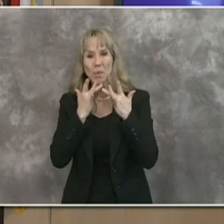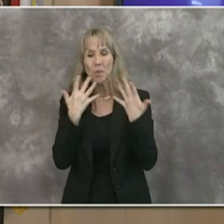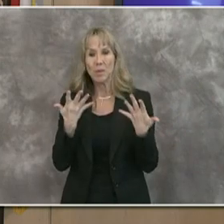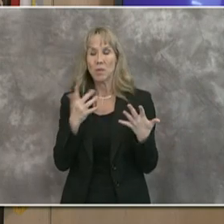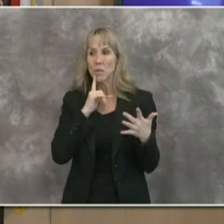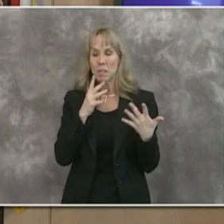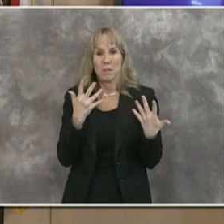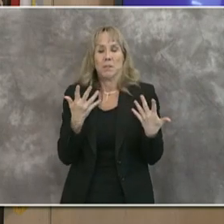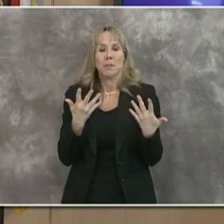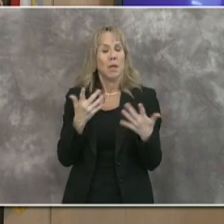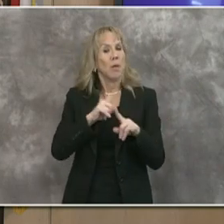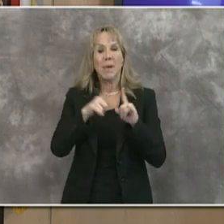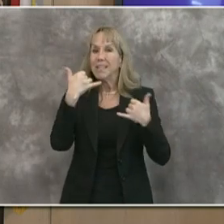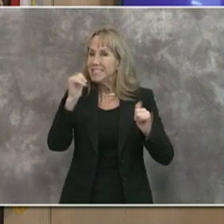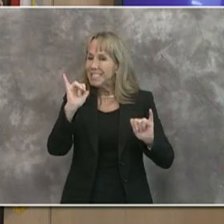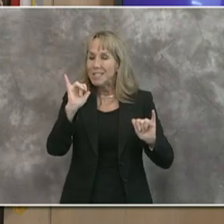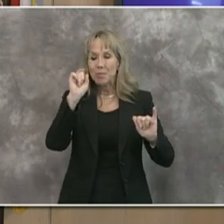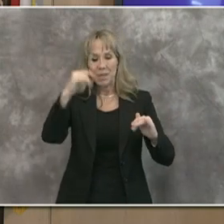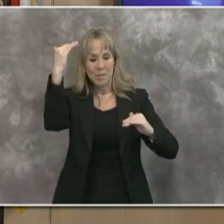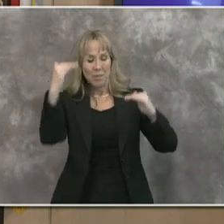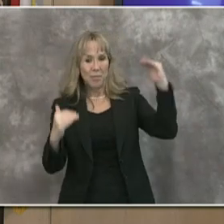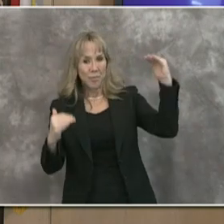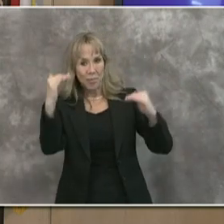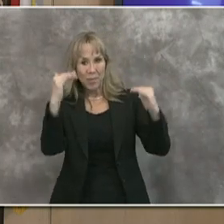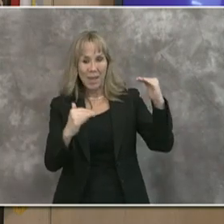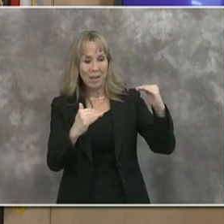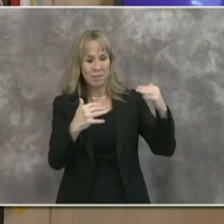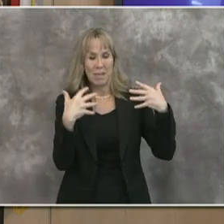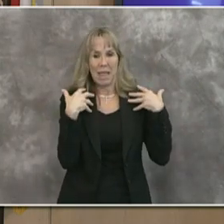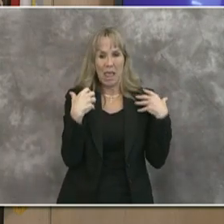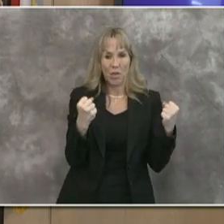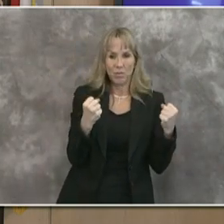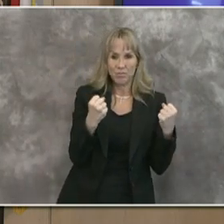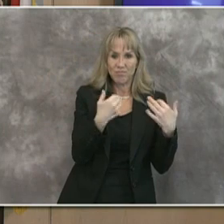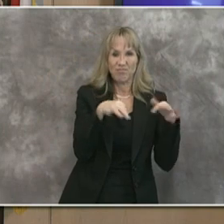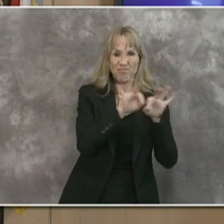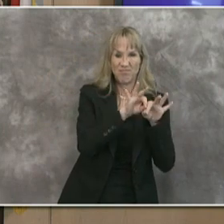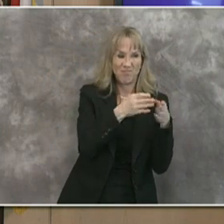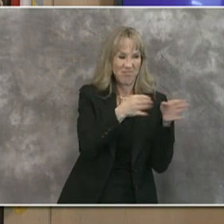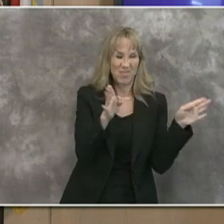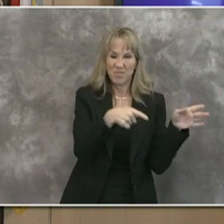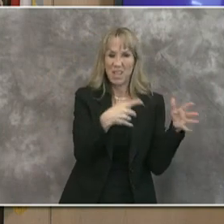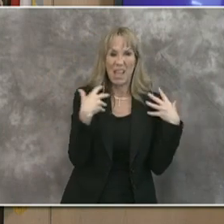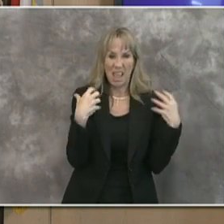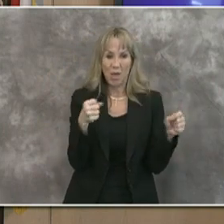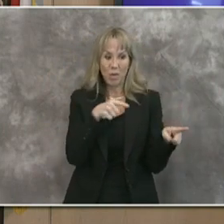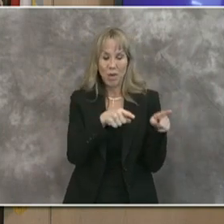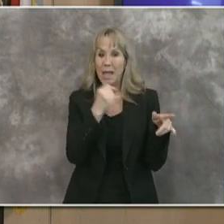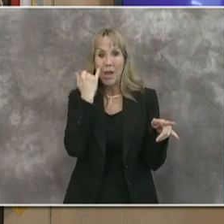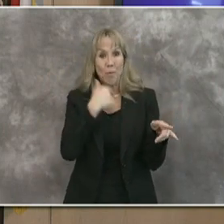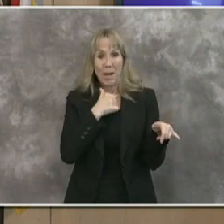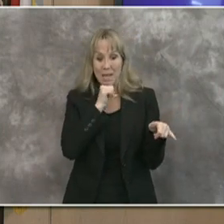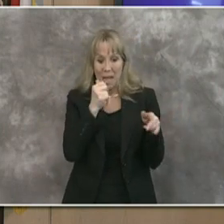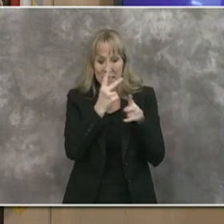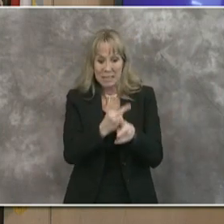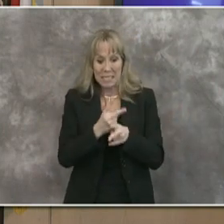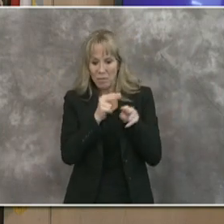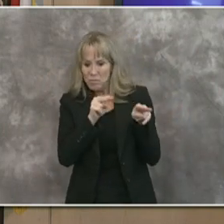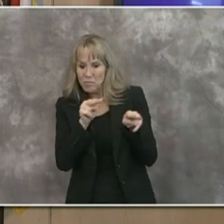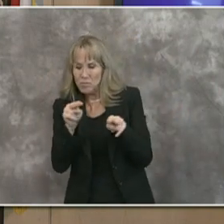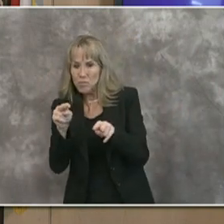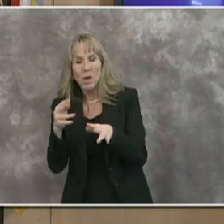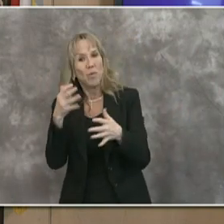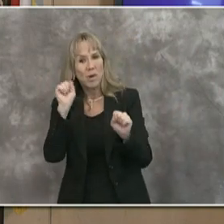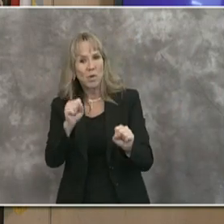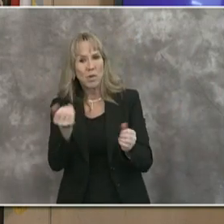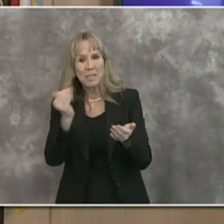that has to be balanced with the still present danger to public health. And the reality that if we don't go through this responsibly, we could